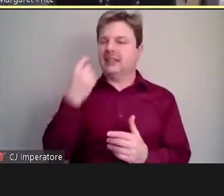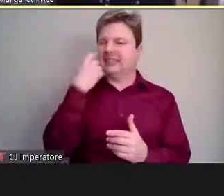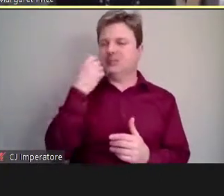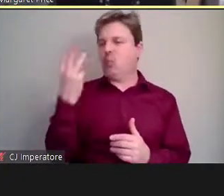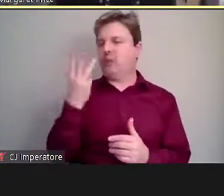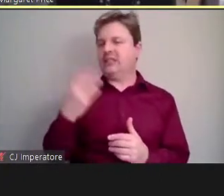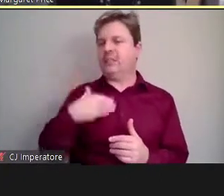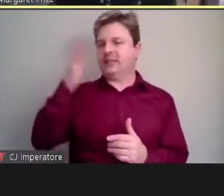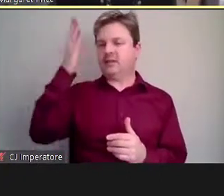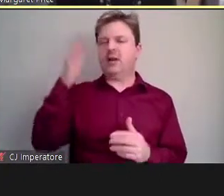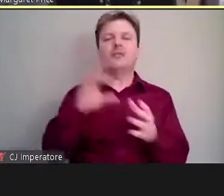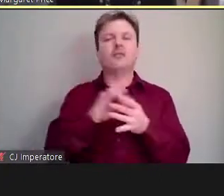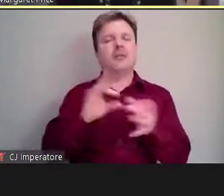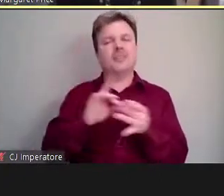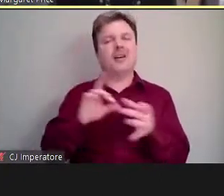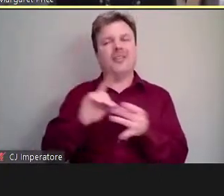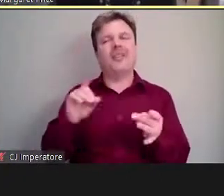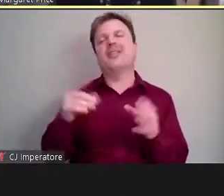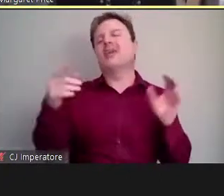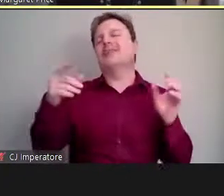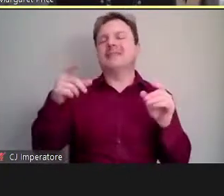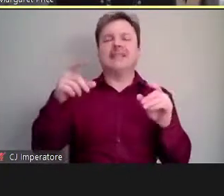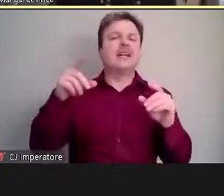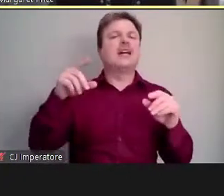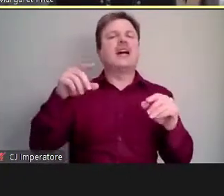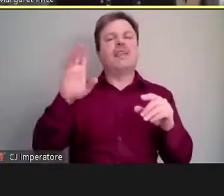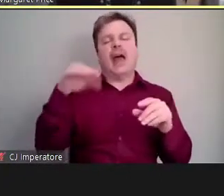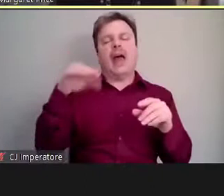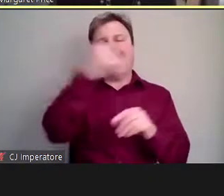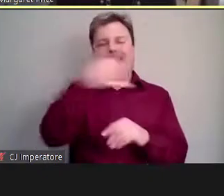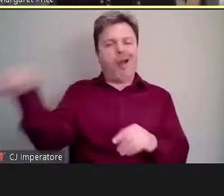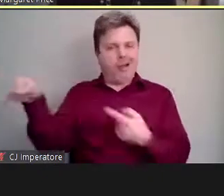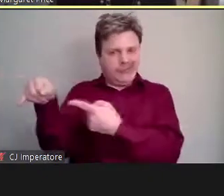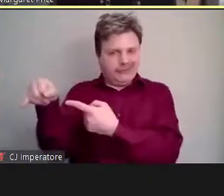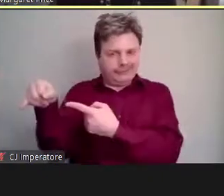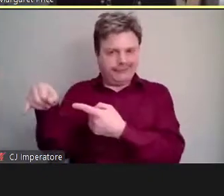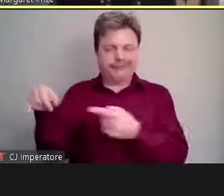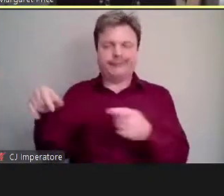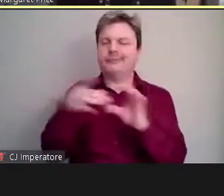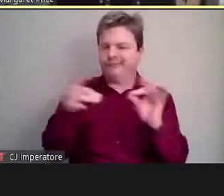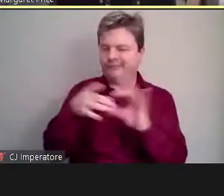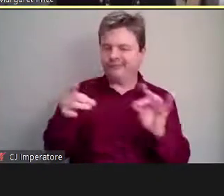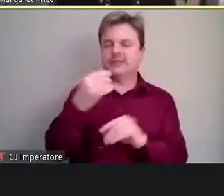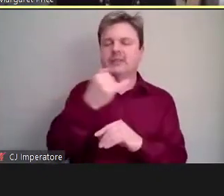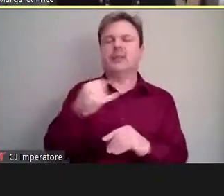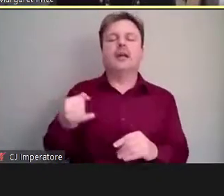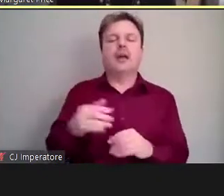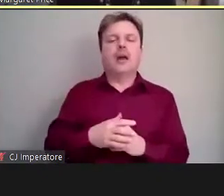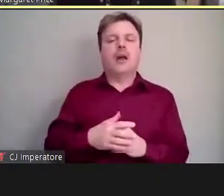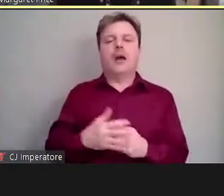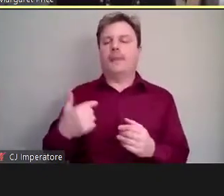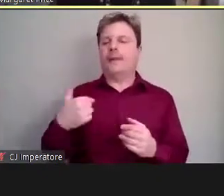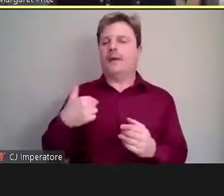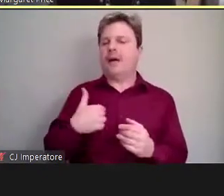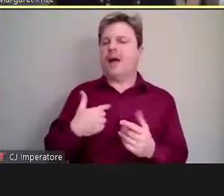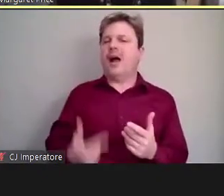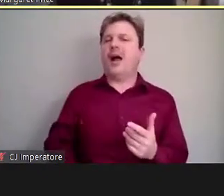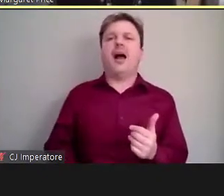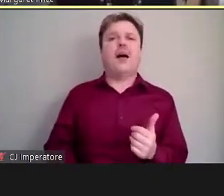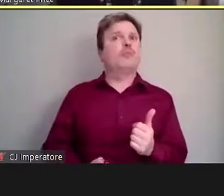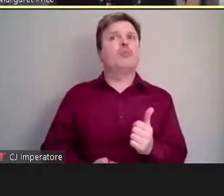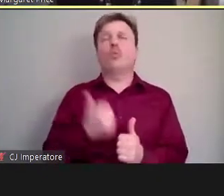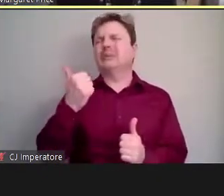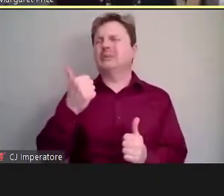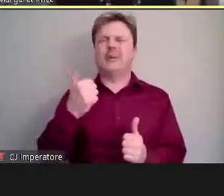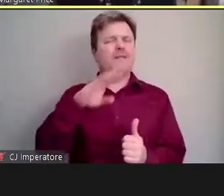of the line. One of the things that I am most frustrated about in most institutions of higher education